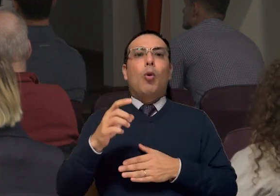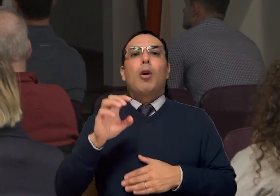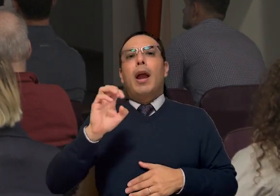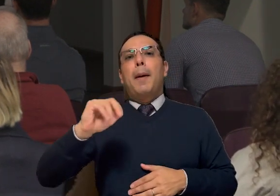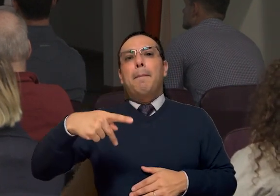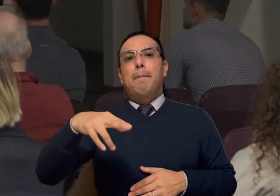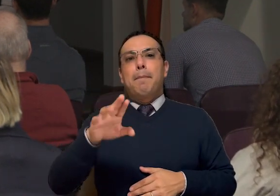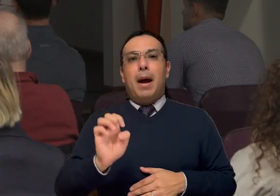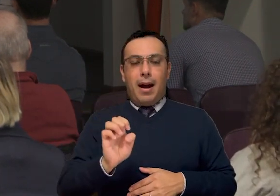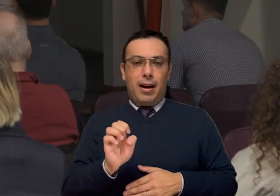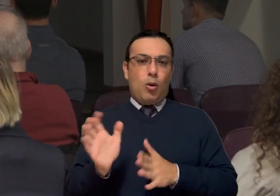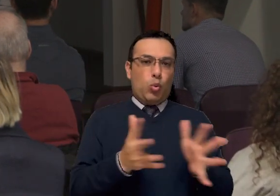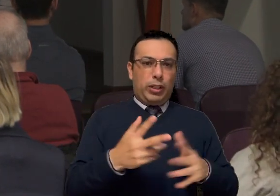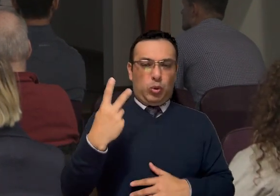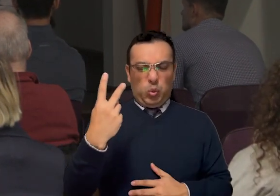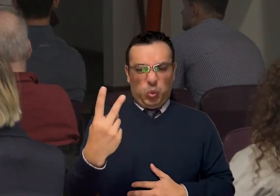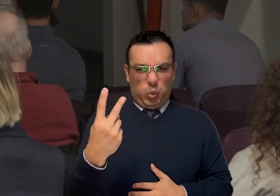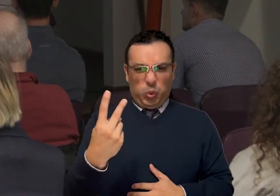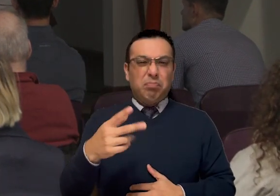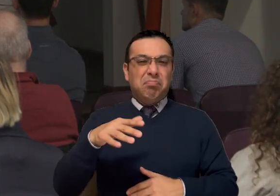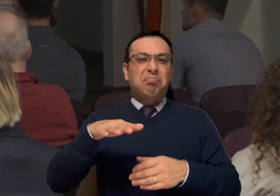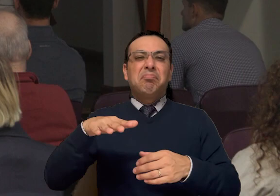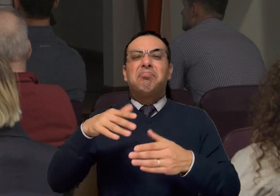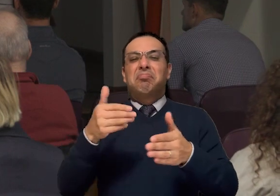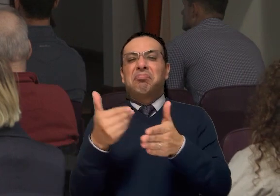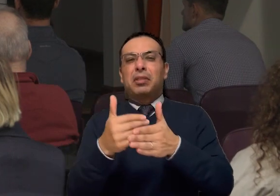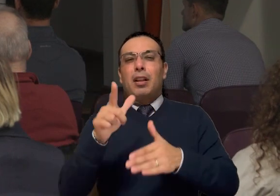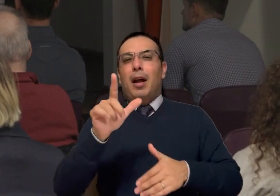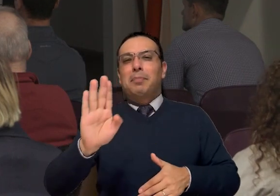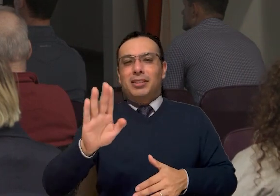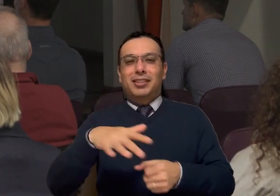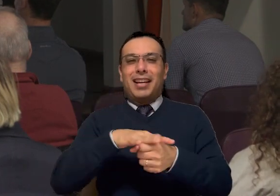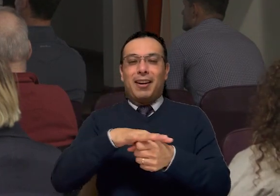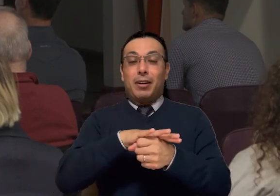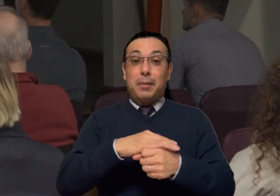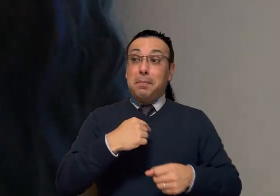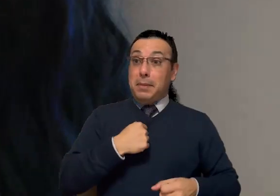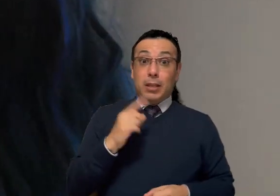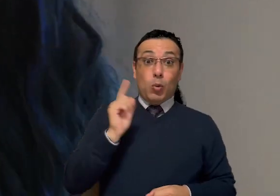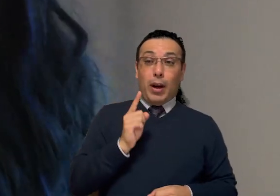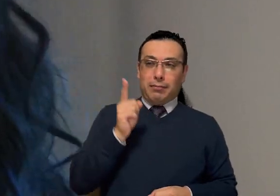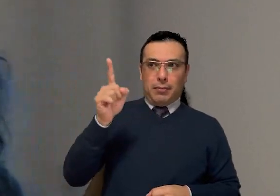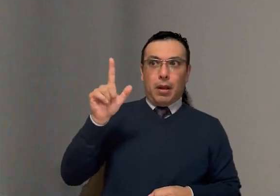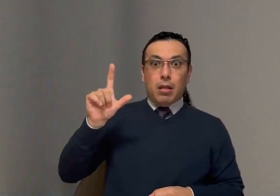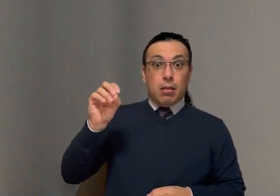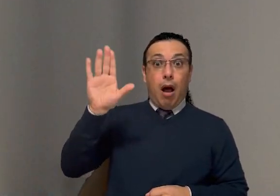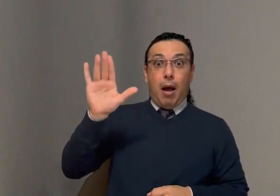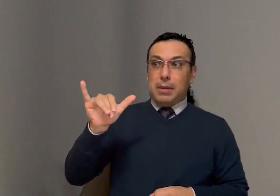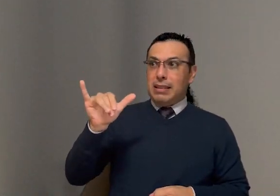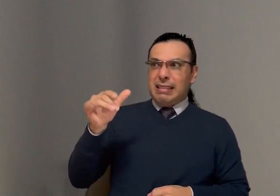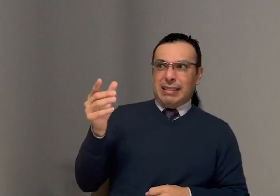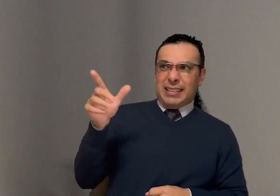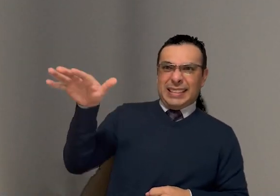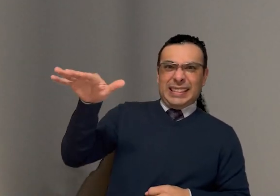will find me and my coworker in the lobby. I believe it's in that corner.